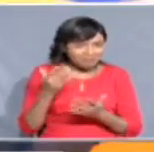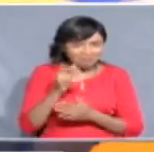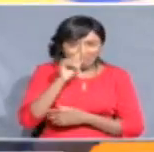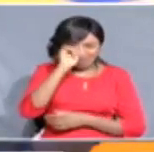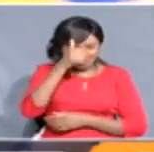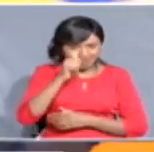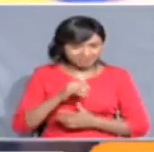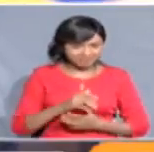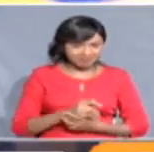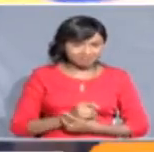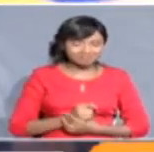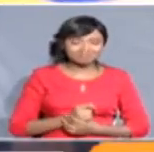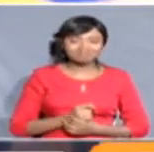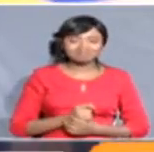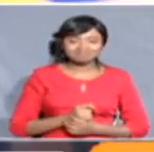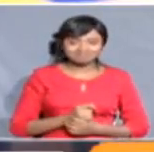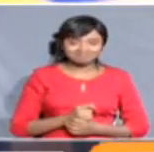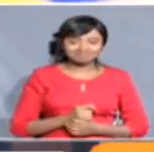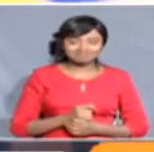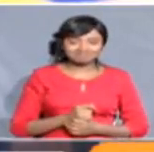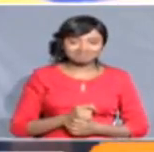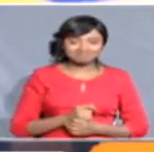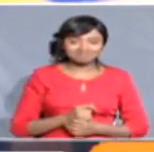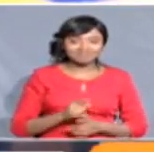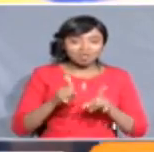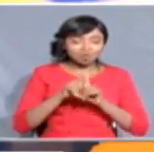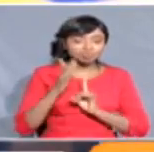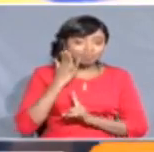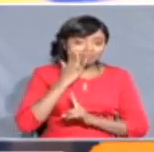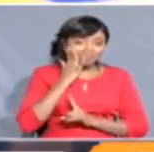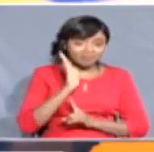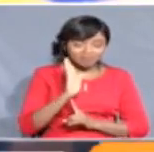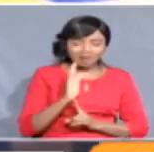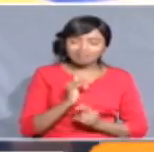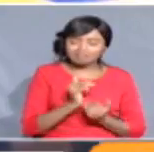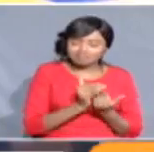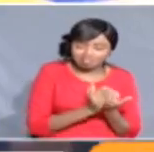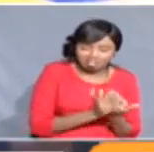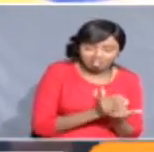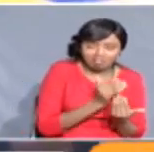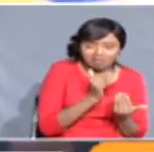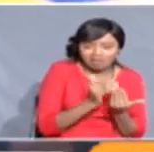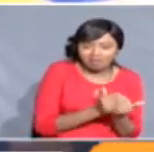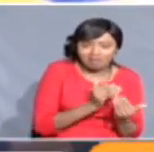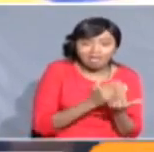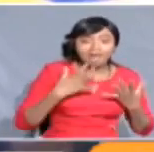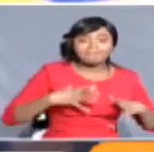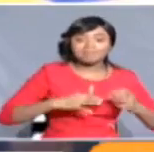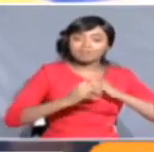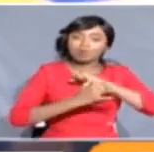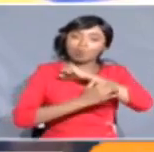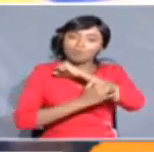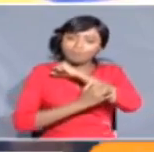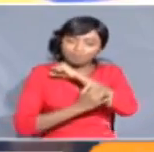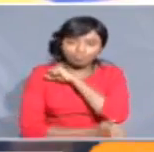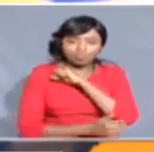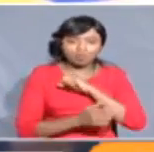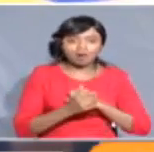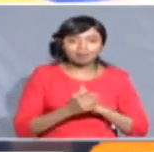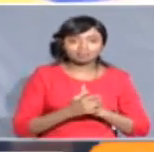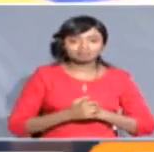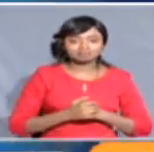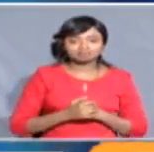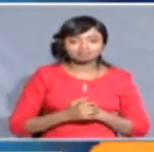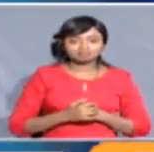Her mother's compassion for the less fortunate rubbed off on her as she would later become a vocal civil rights activist